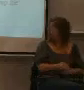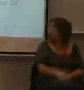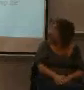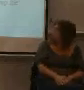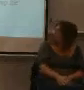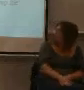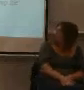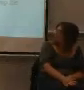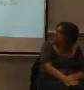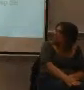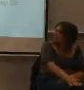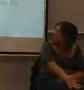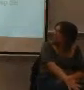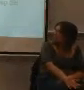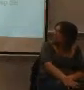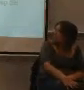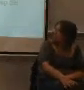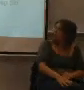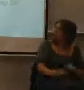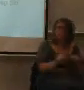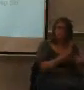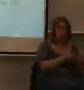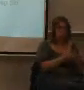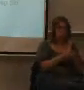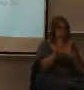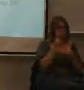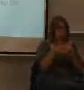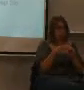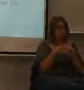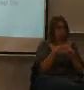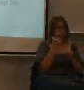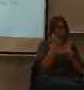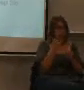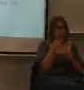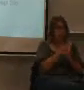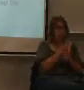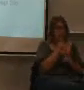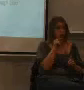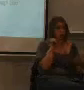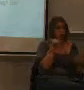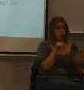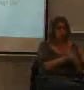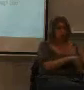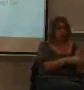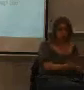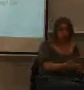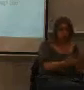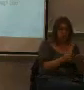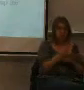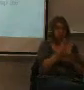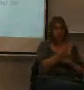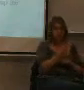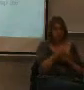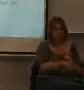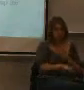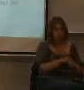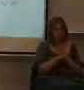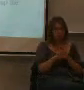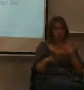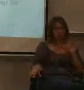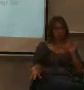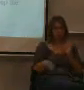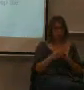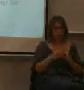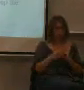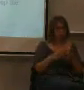water. And then you can also think about whether the effects are lethal, sublethal, or cumulative. Do they kill